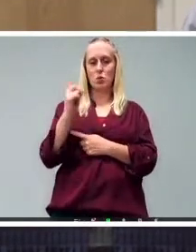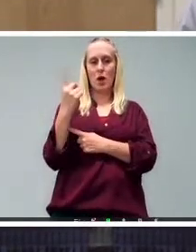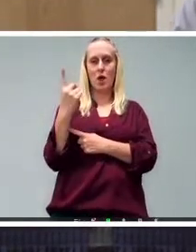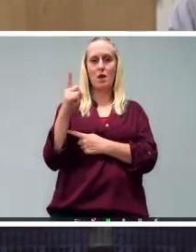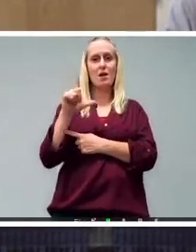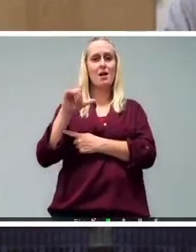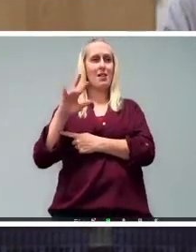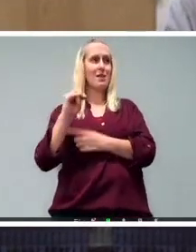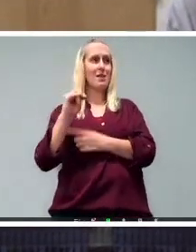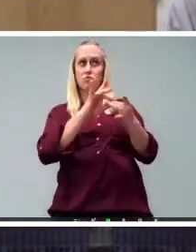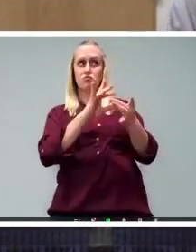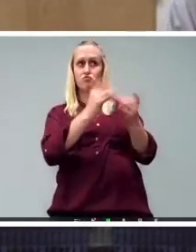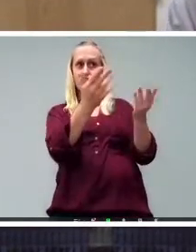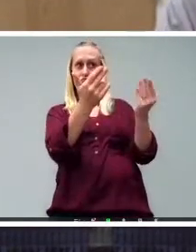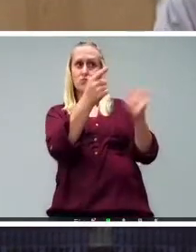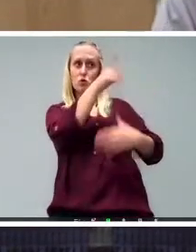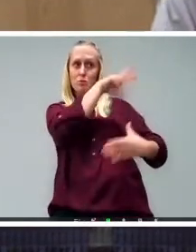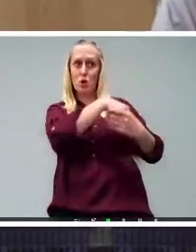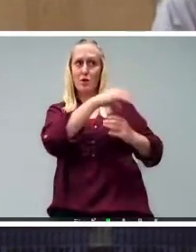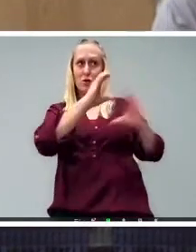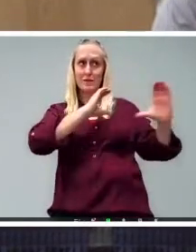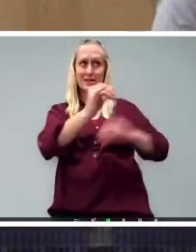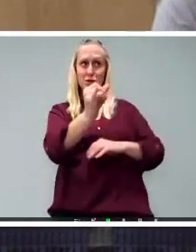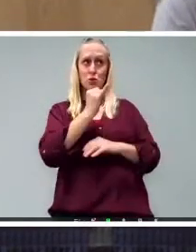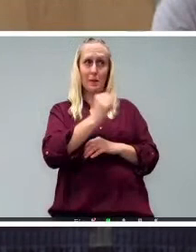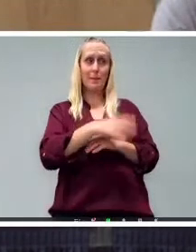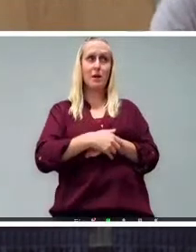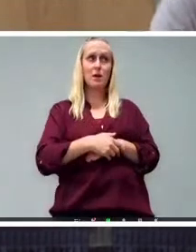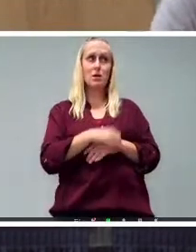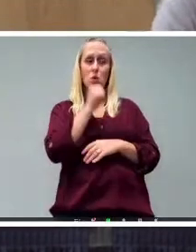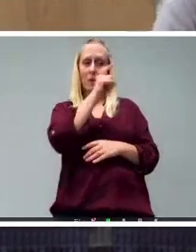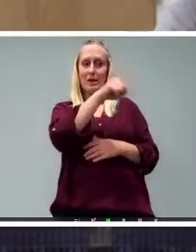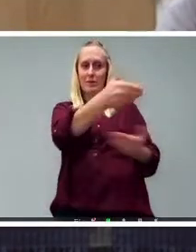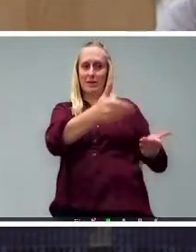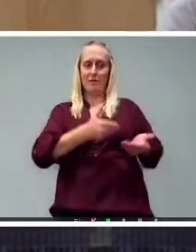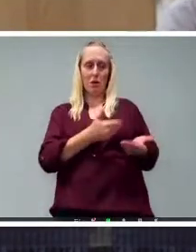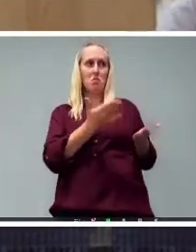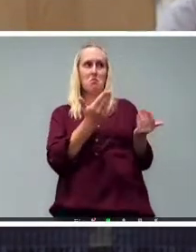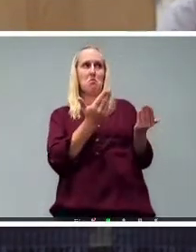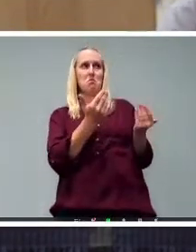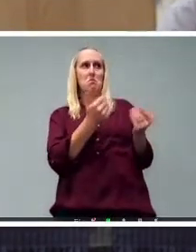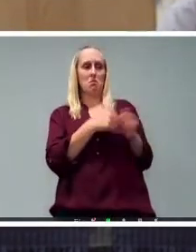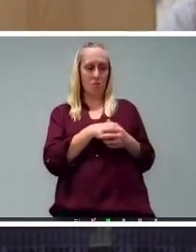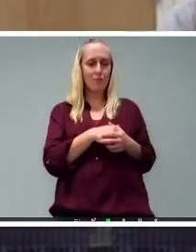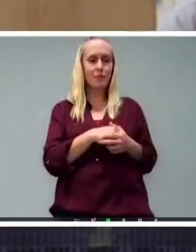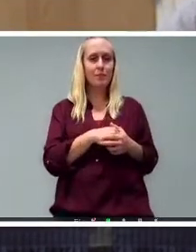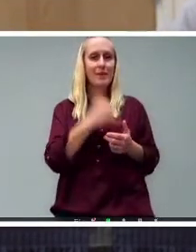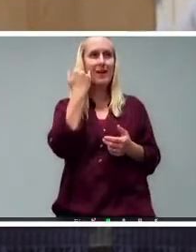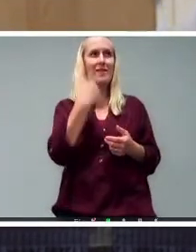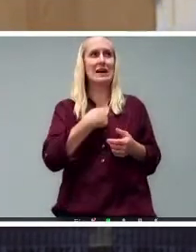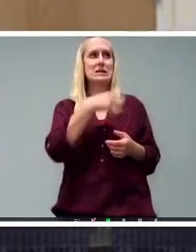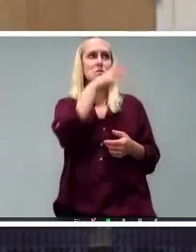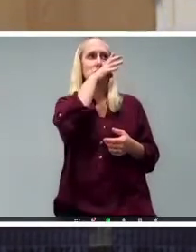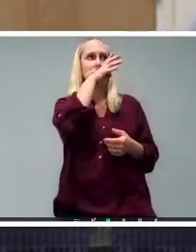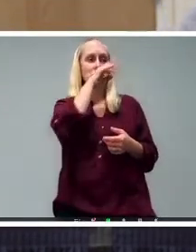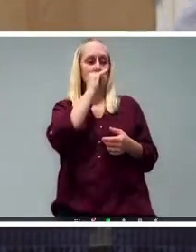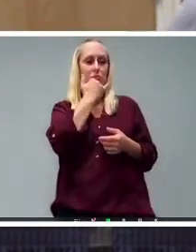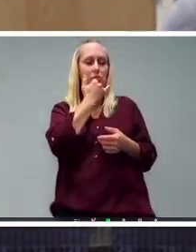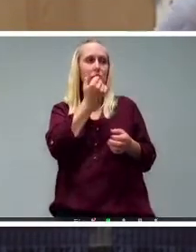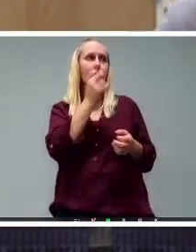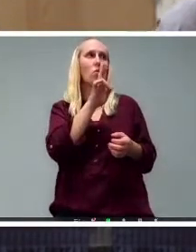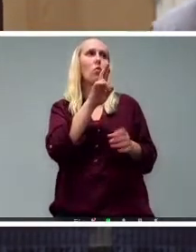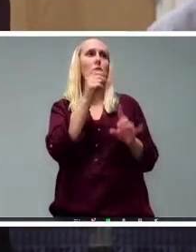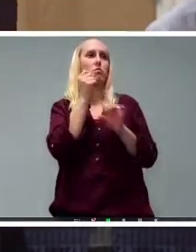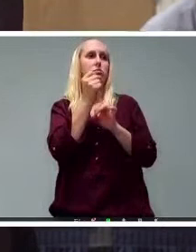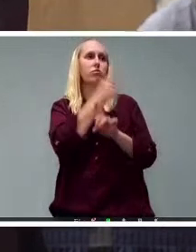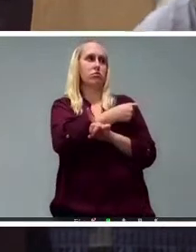any time. You're part of this conversation. You don't need to be invited. If I'm saying something or straying, pull me back.